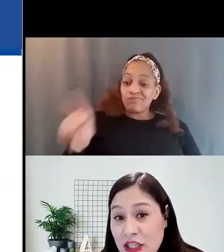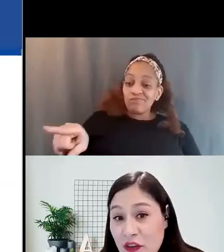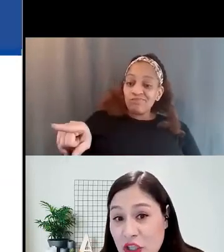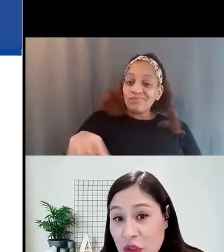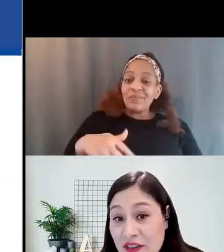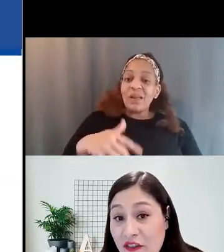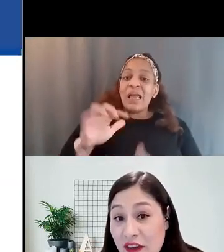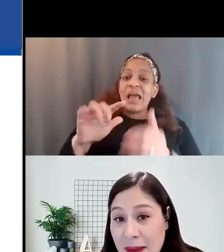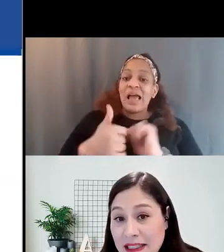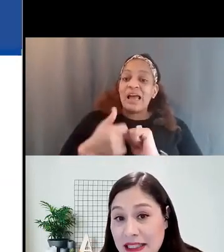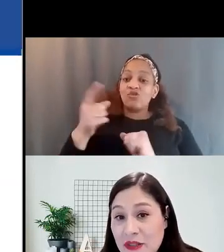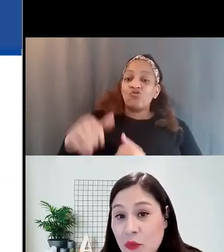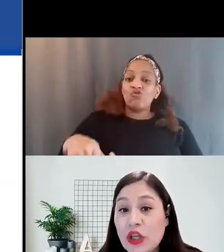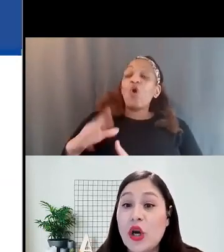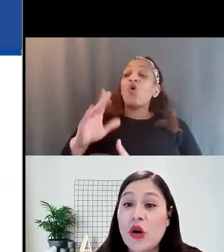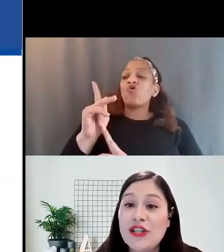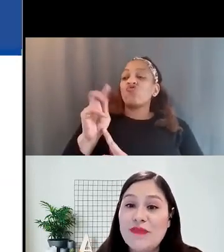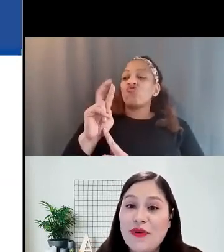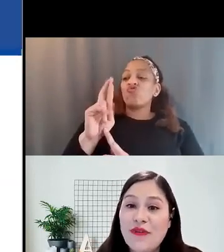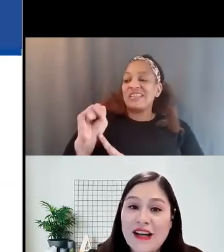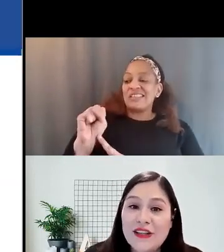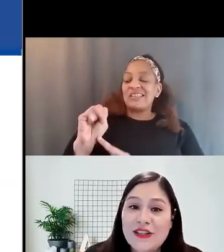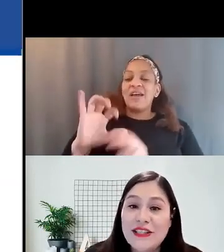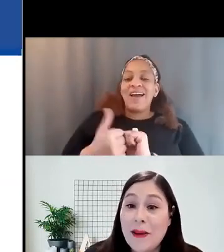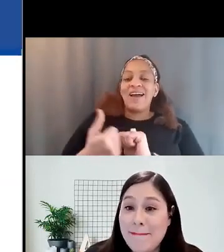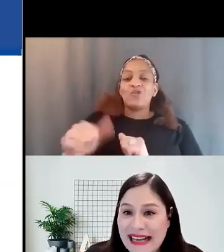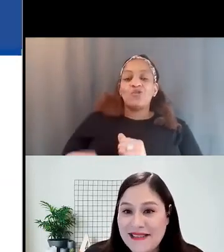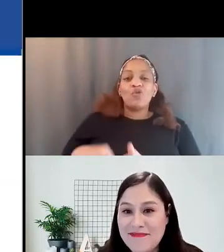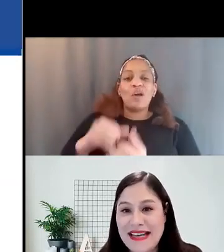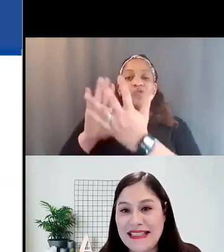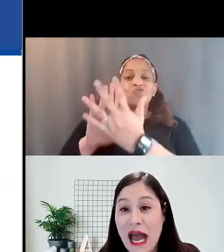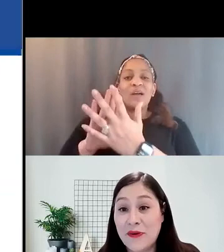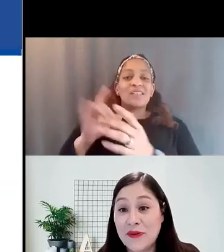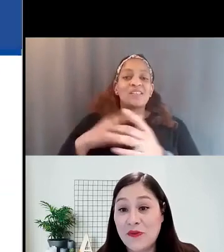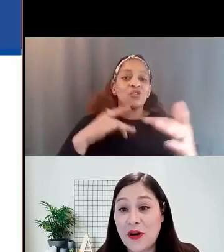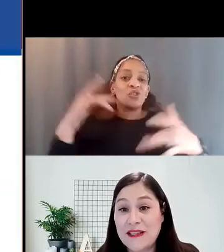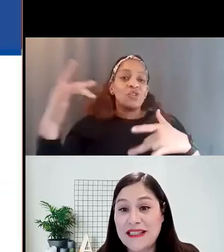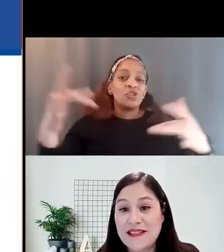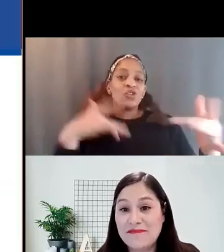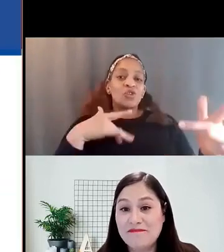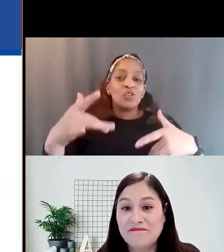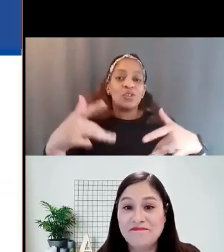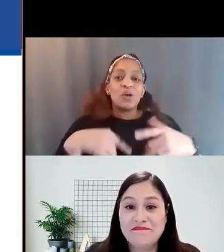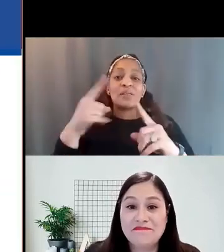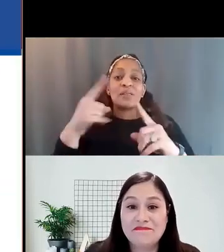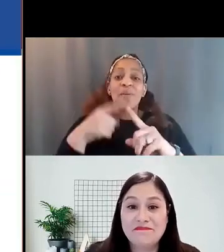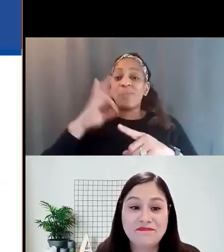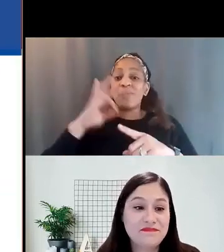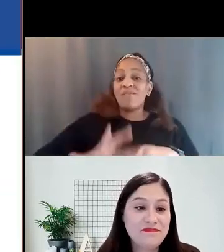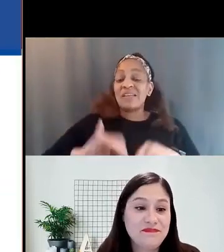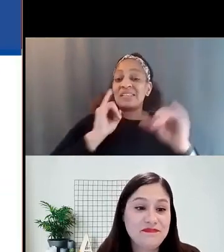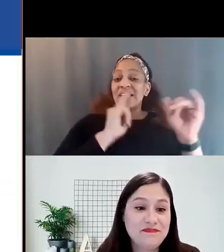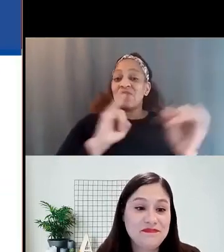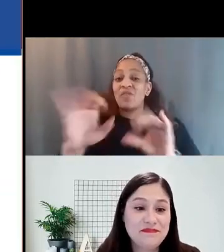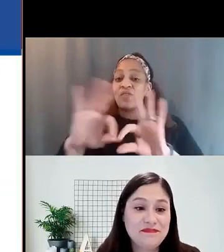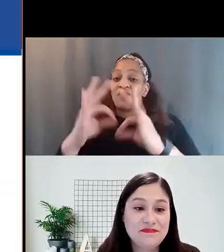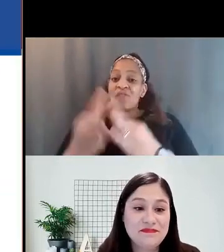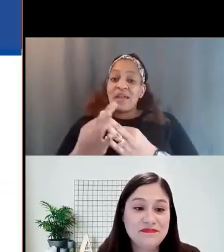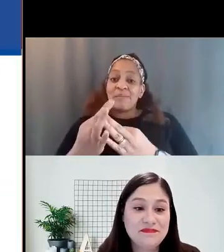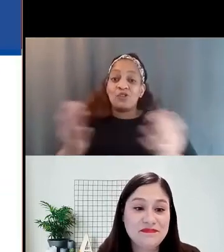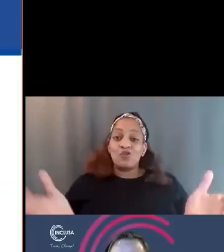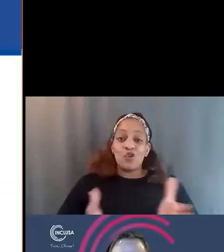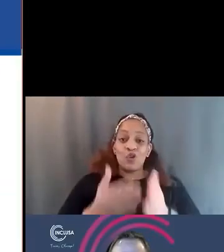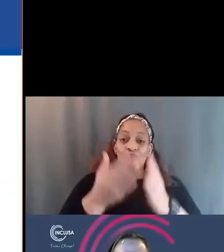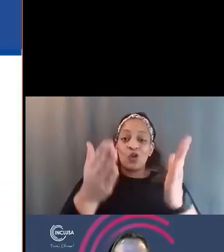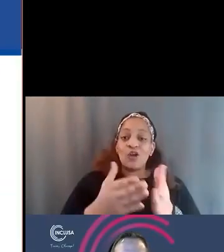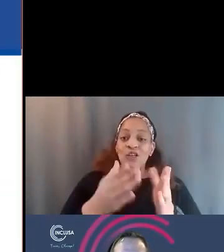for individuals and families when encouraging providers to maximize hours worked? Yeah, great question, and